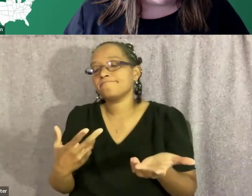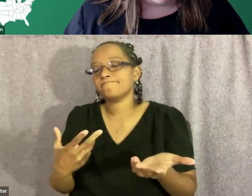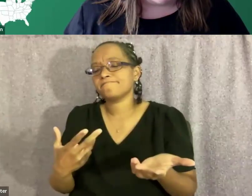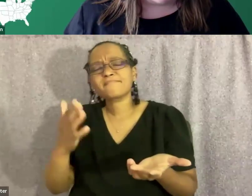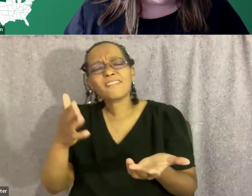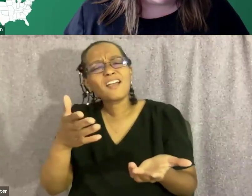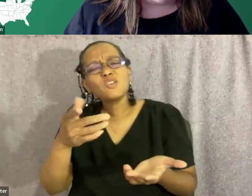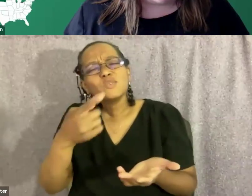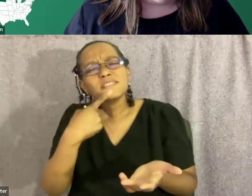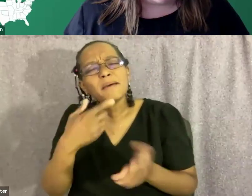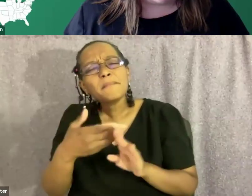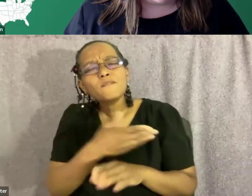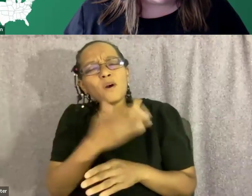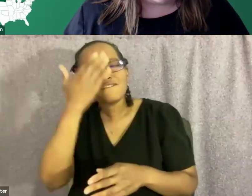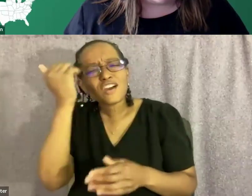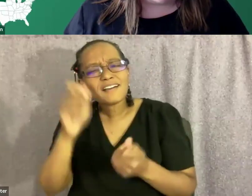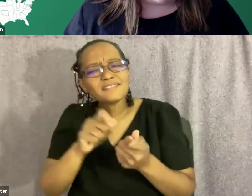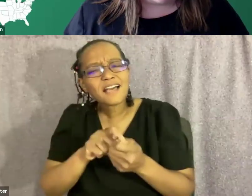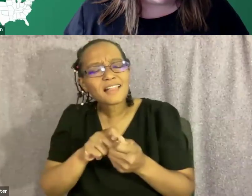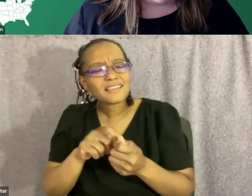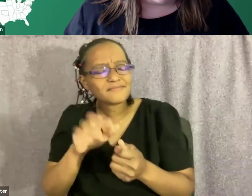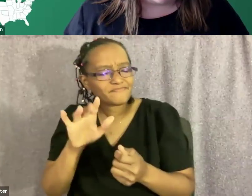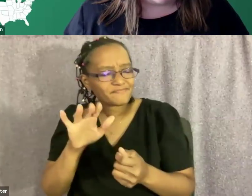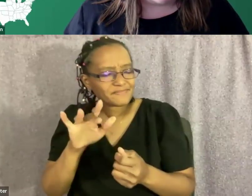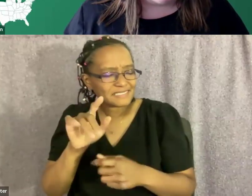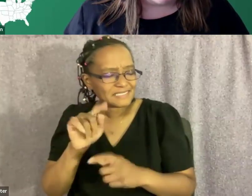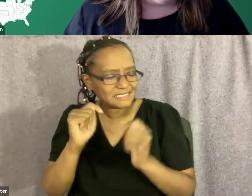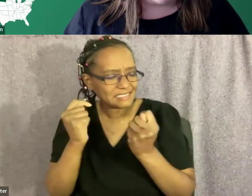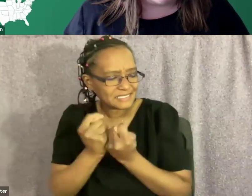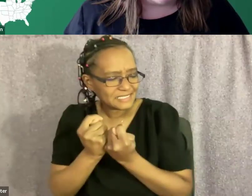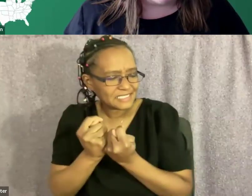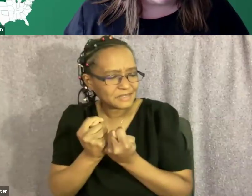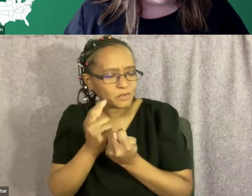I forgot exactly what you called that, but the team